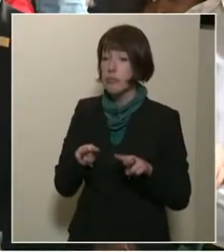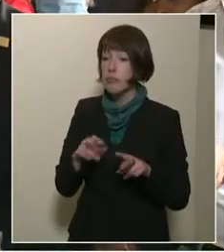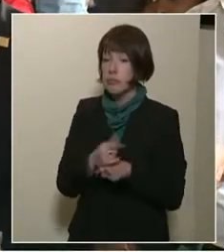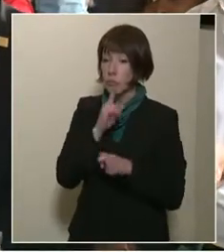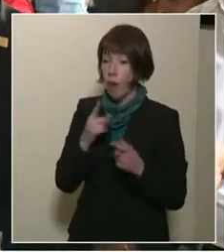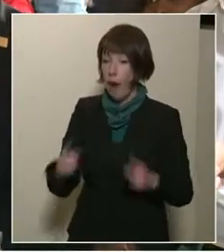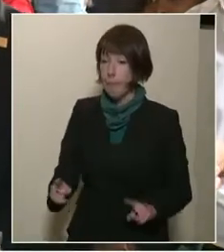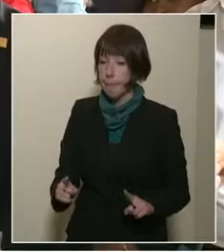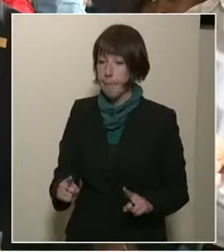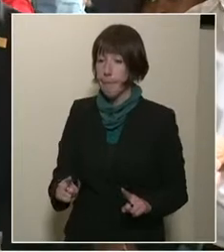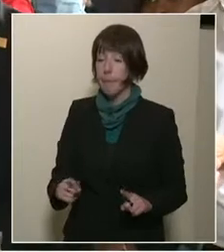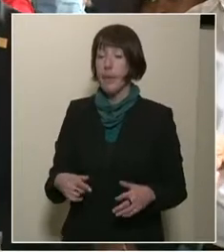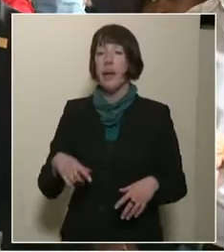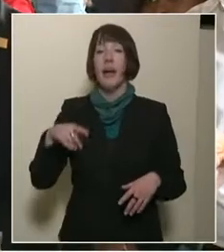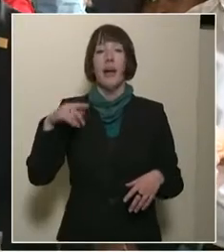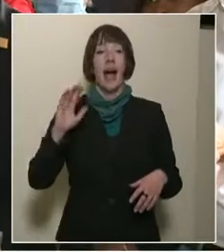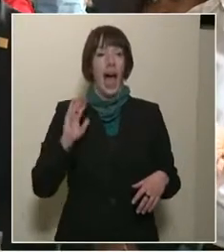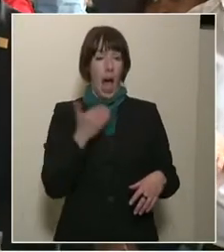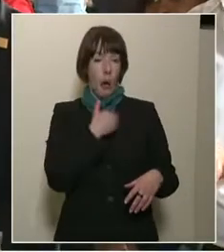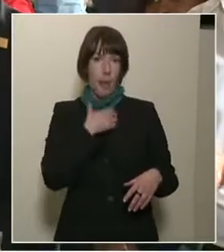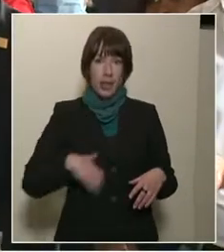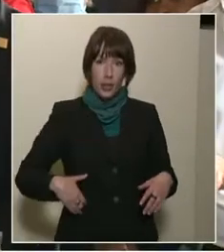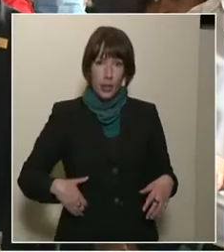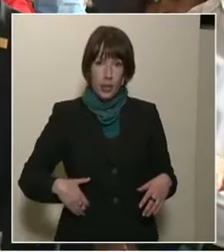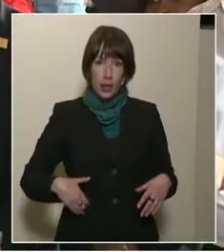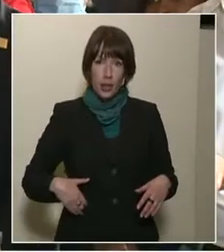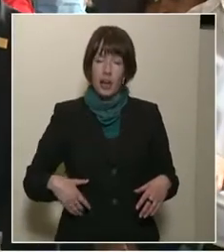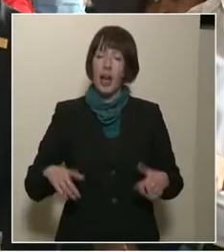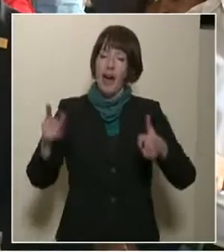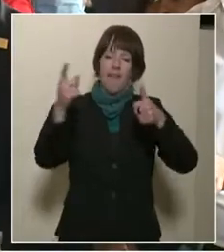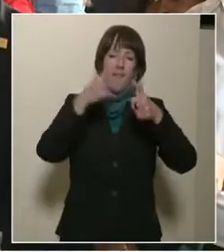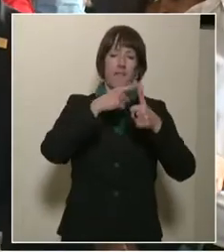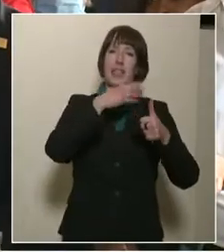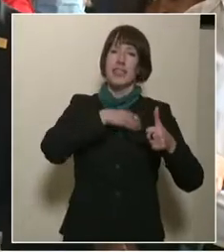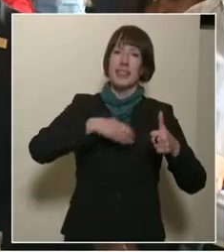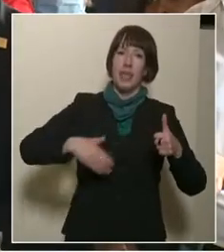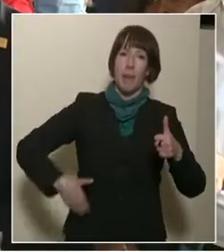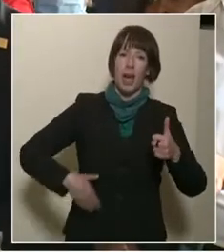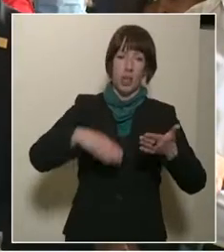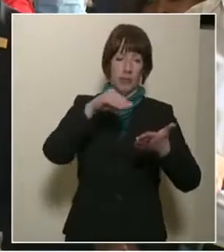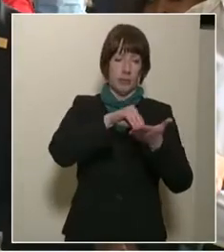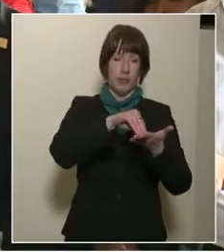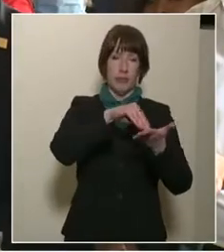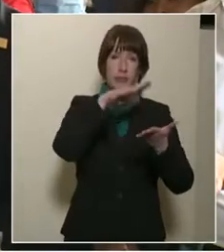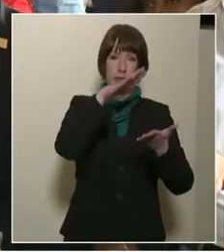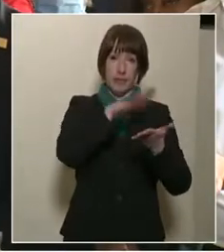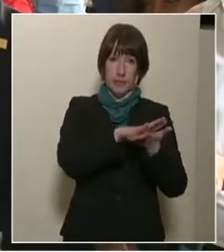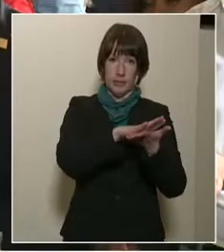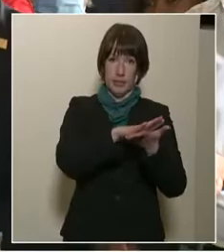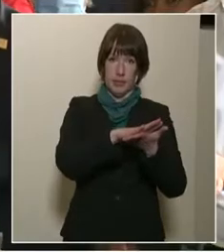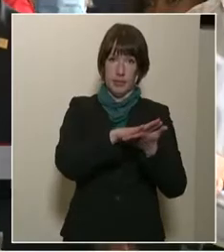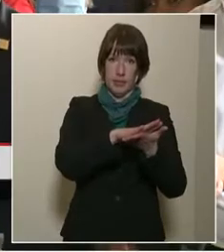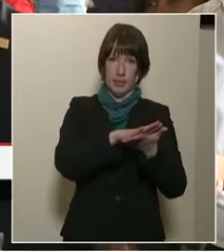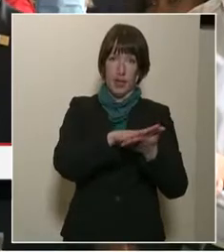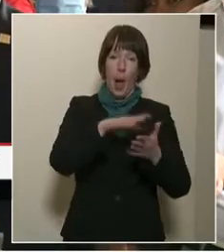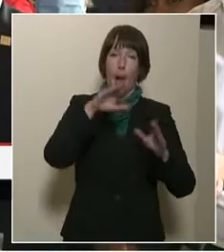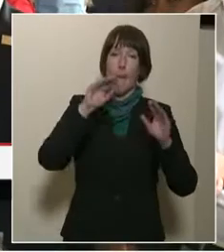right? This mayor is the first mayor to write it down and put it in the Green